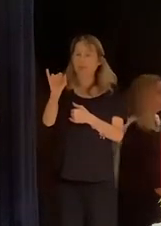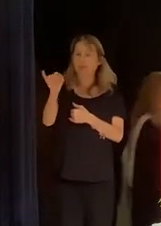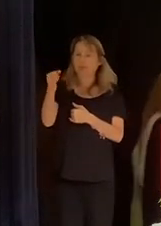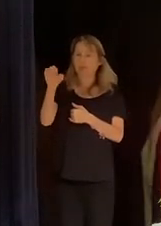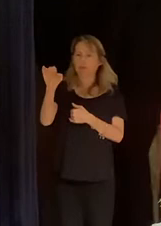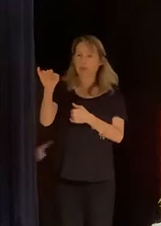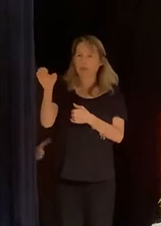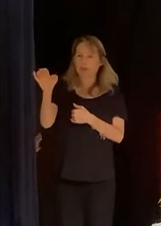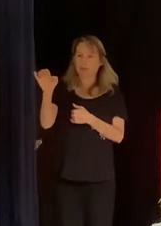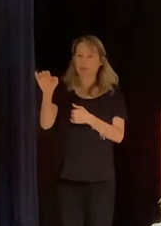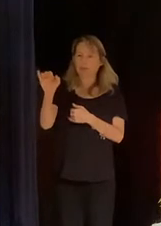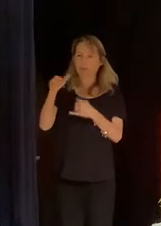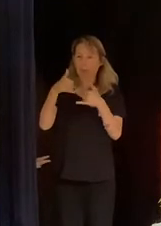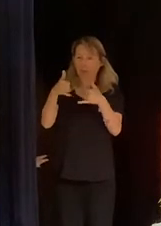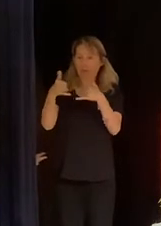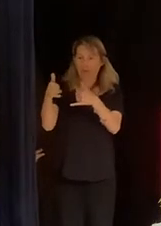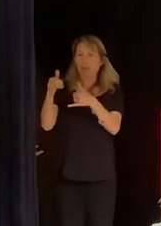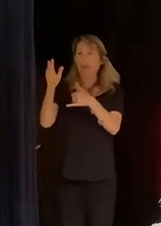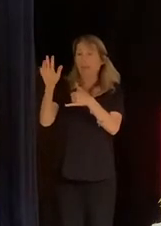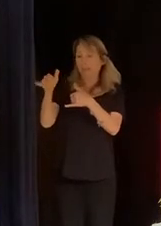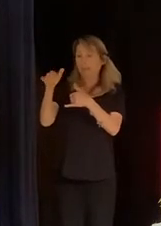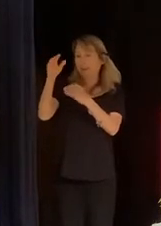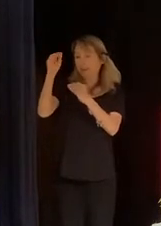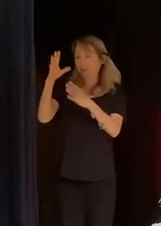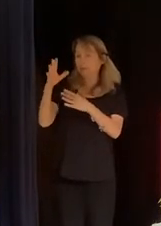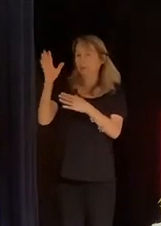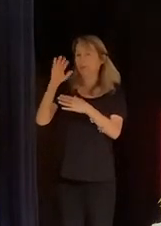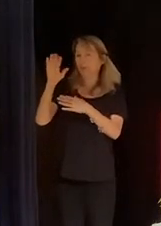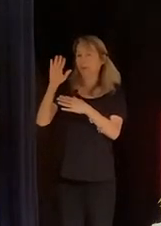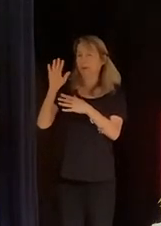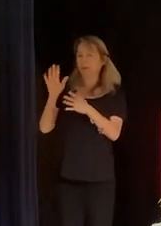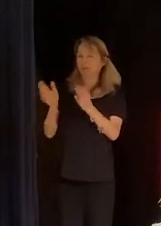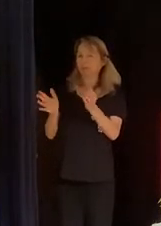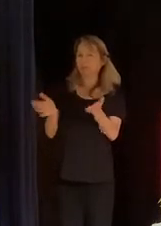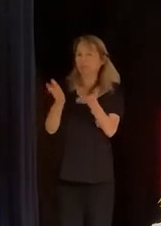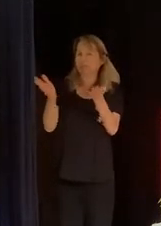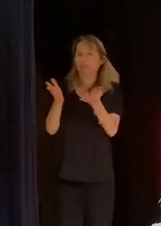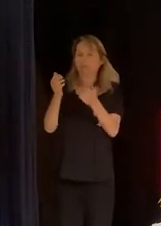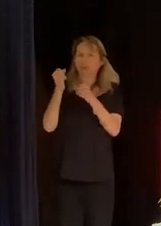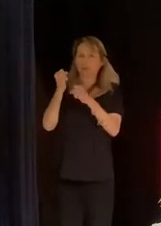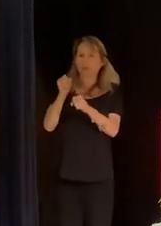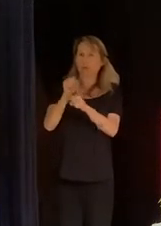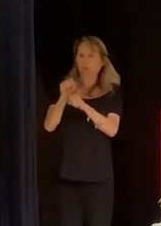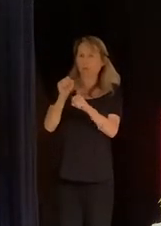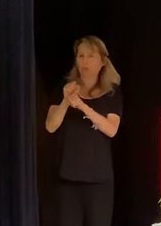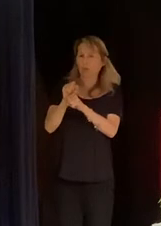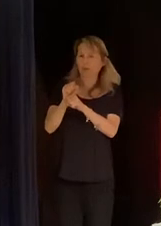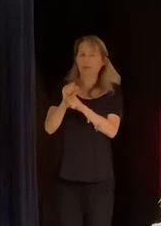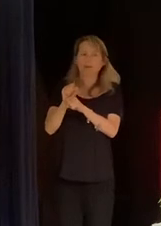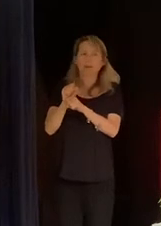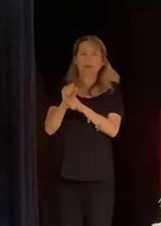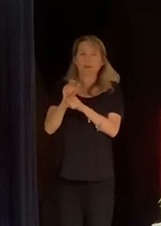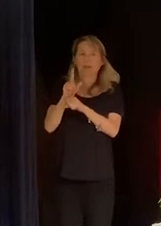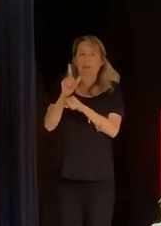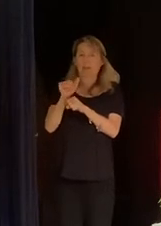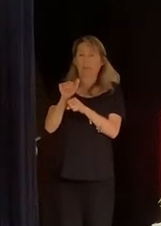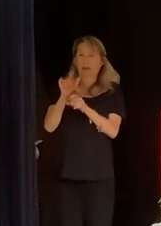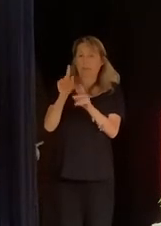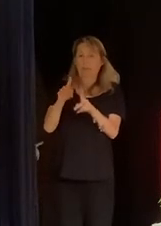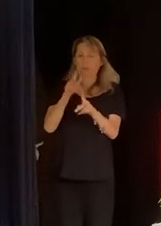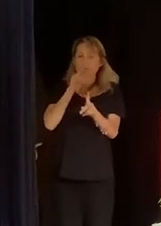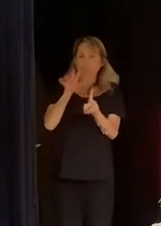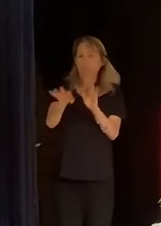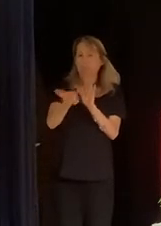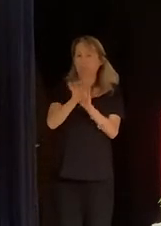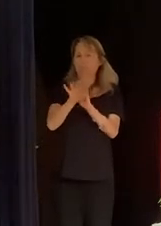his co-op students. Mr. Jeji hoped for a strong work ethic, perseverance, and initiative. Victor Ola would have been one of